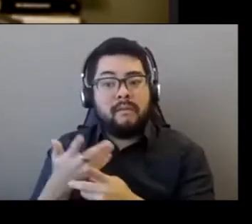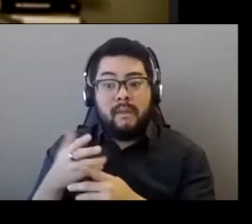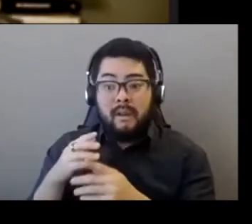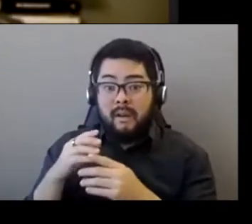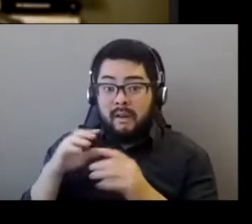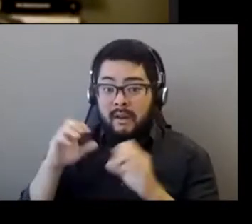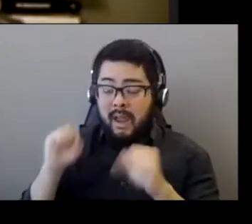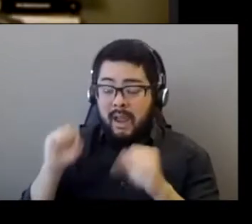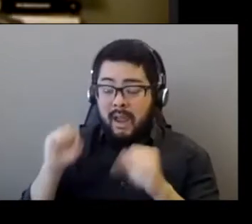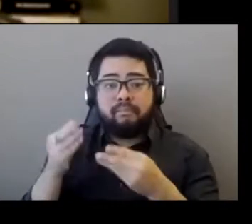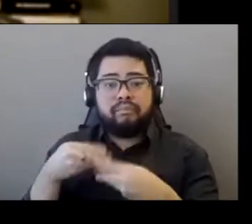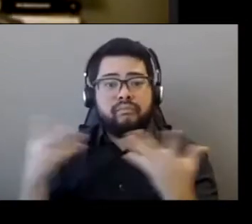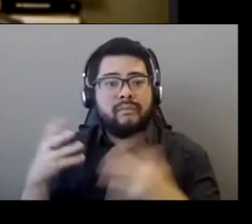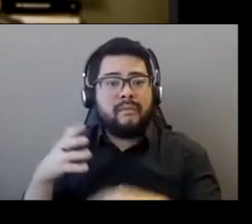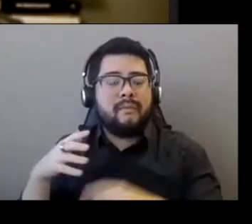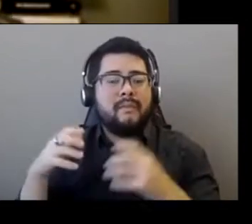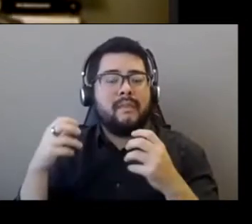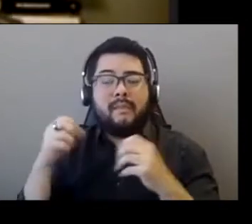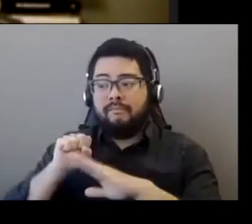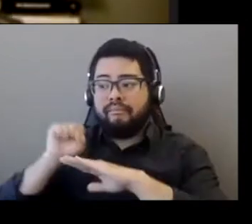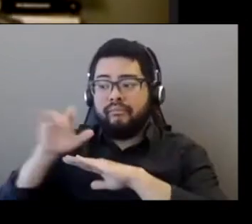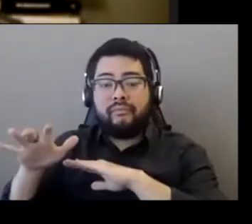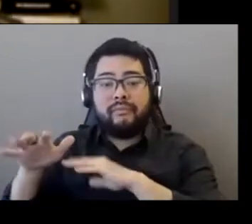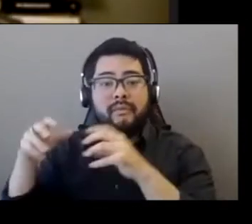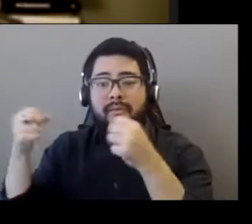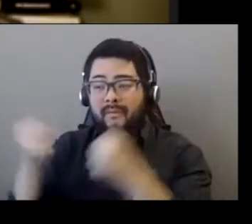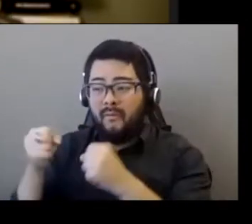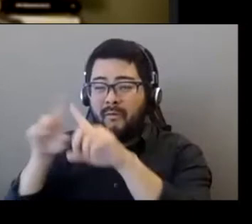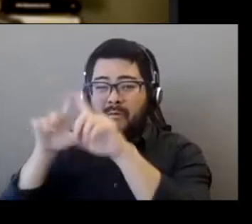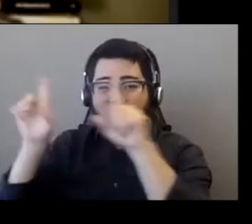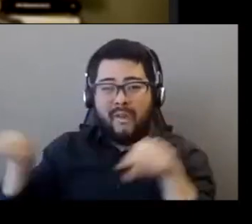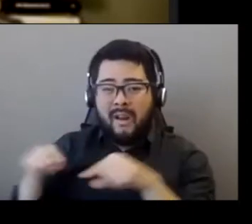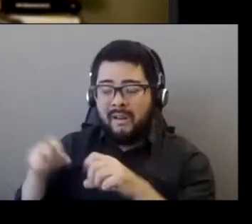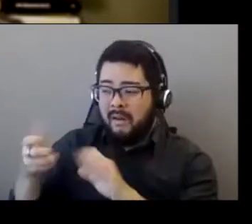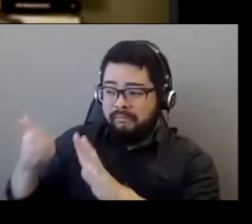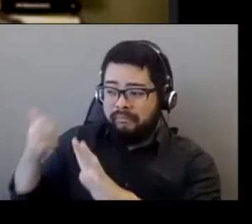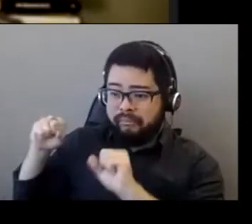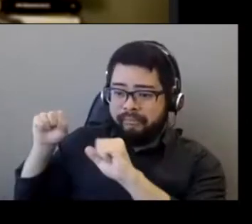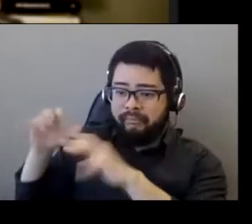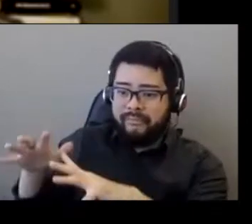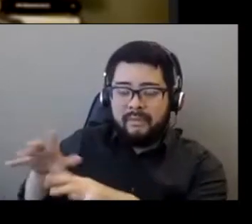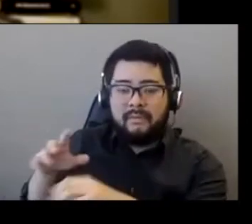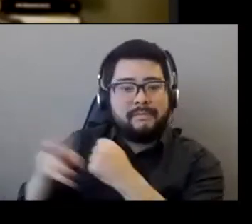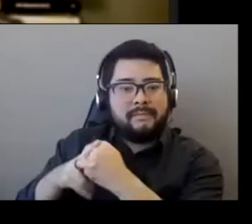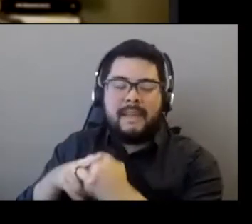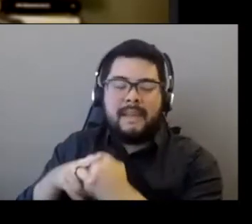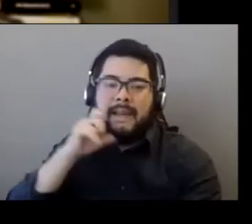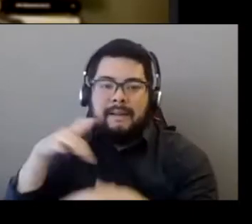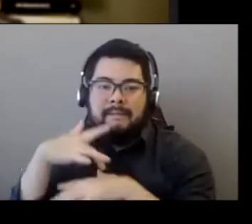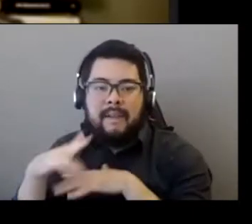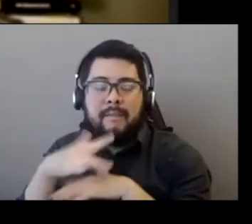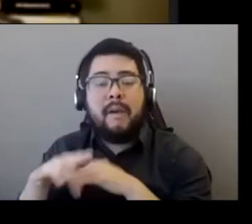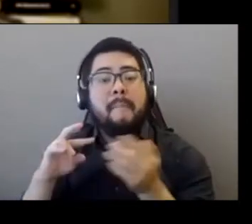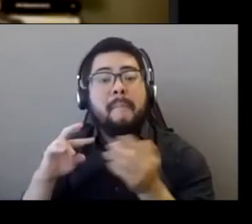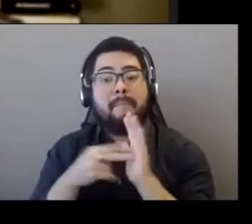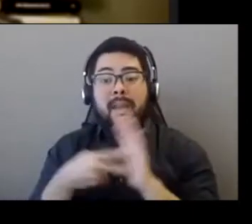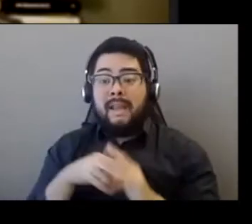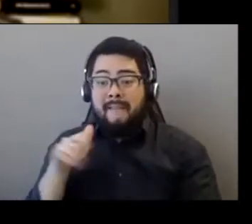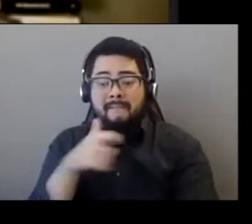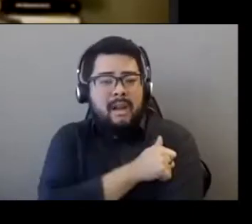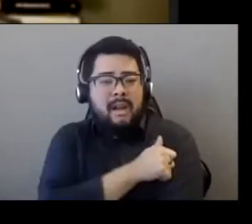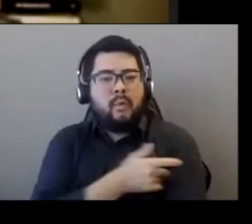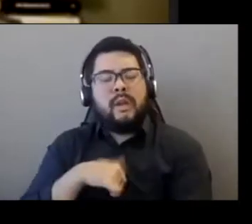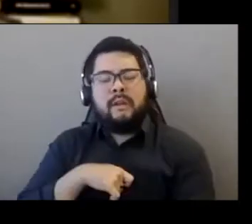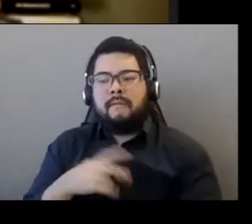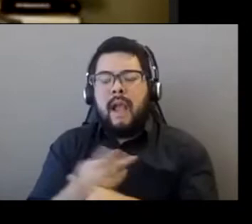to vaccinate key populations, not everybody, key populations. That means you need to diversify the production of the vaccine. Well, we learned